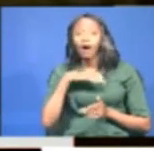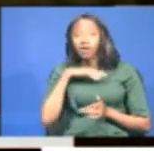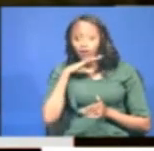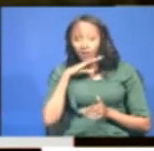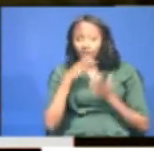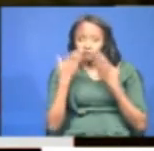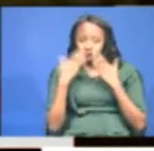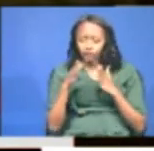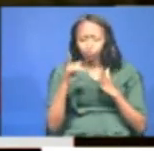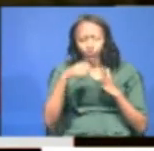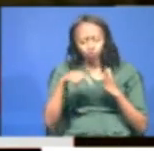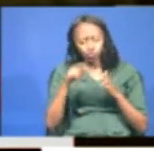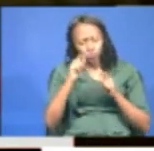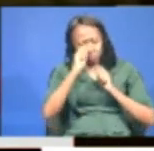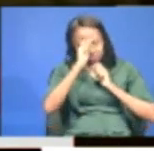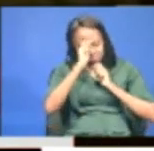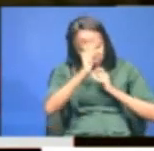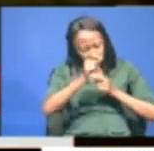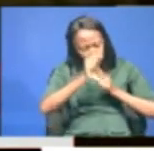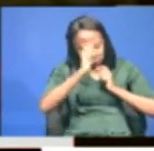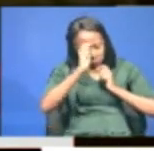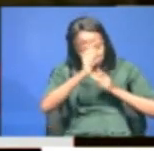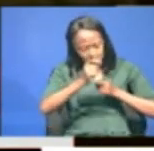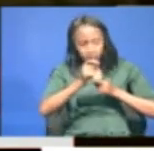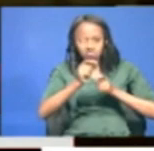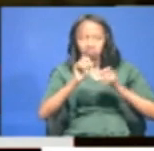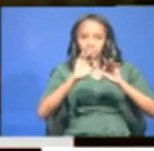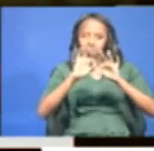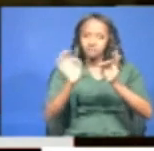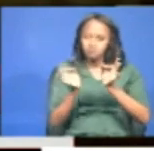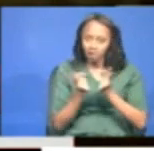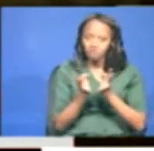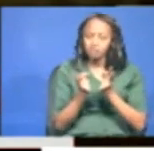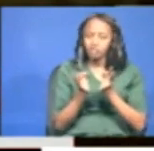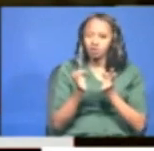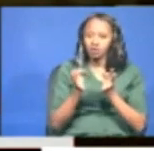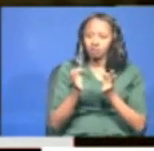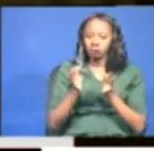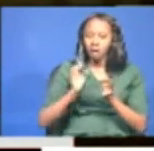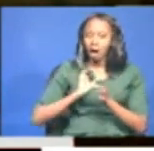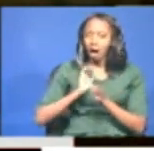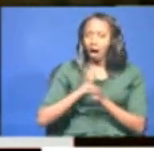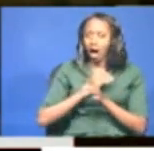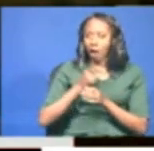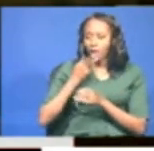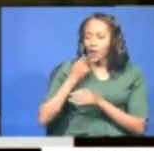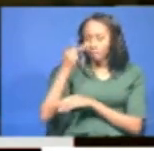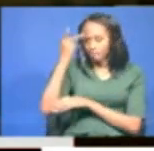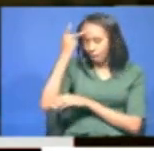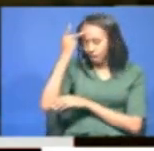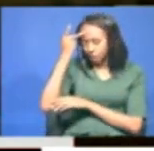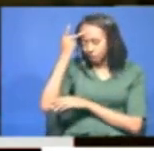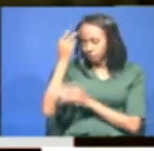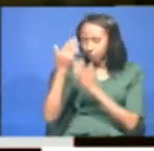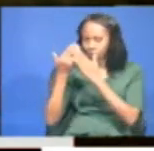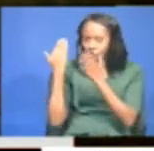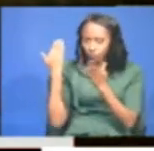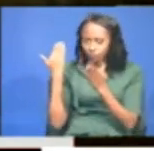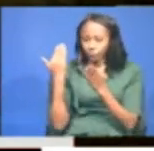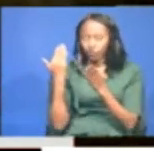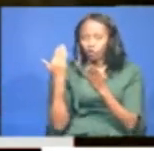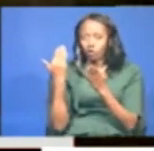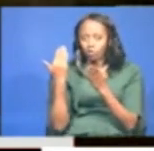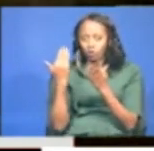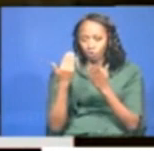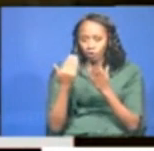highest esteem as a family. Our parents, the late Mzee Nahasho Gachagua Reriani and